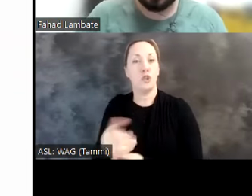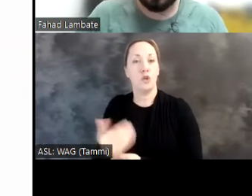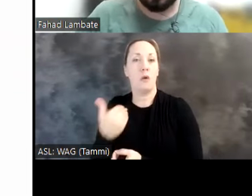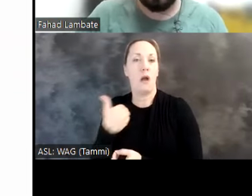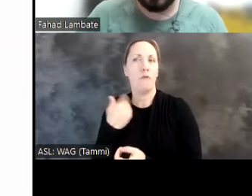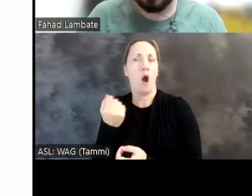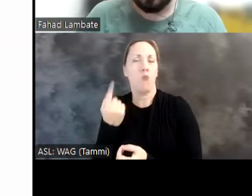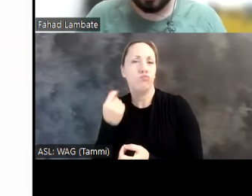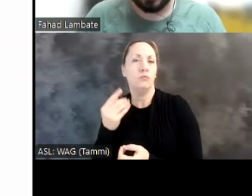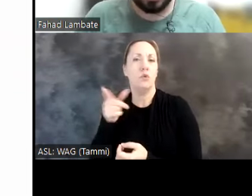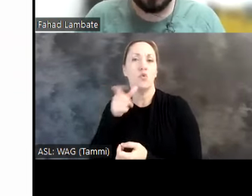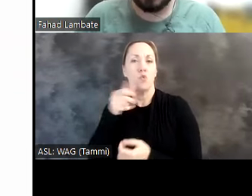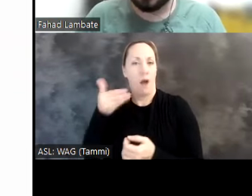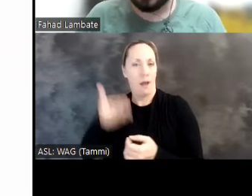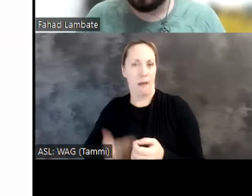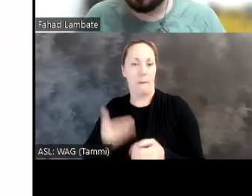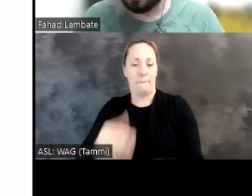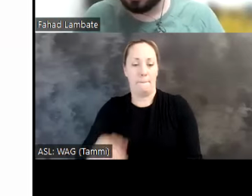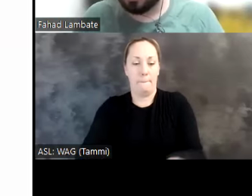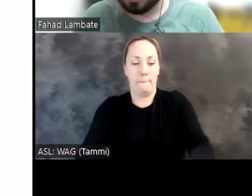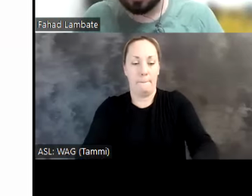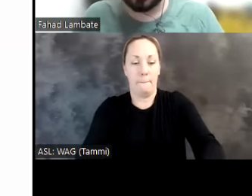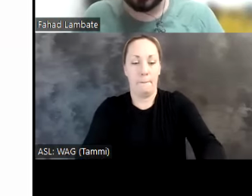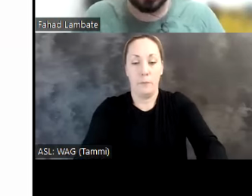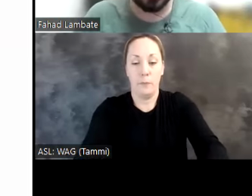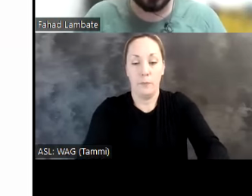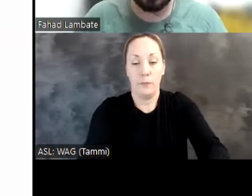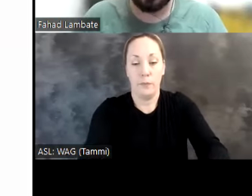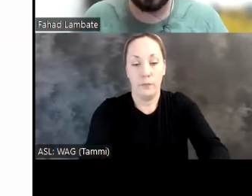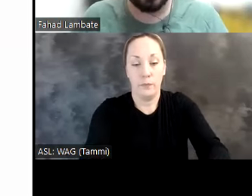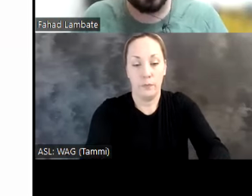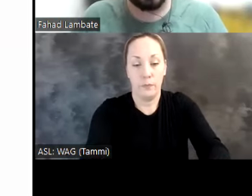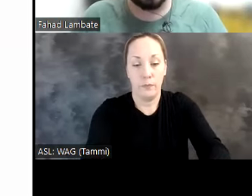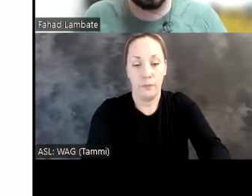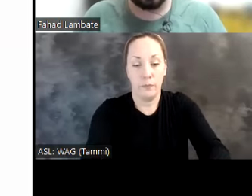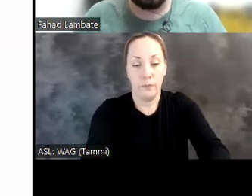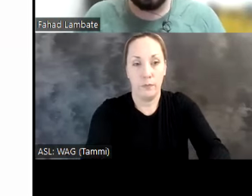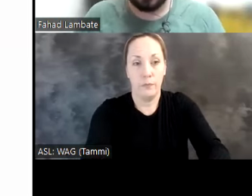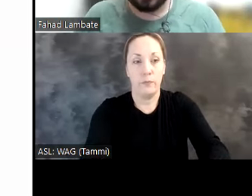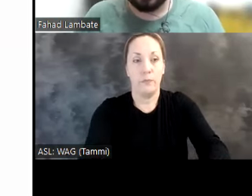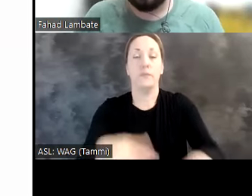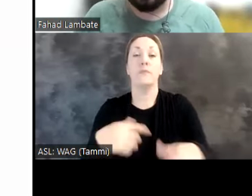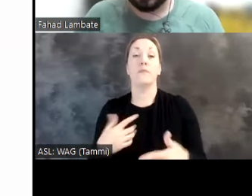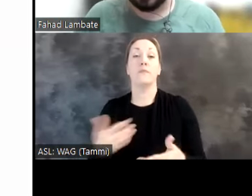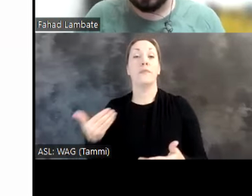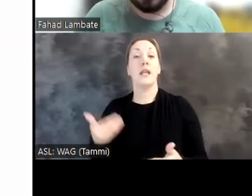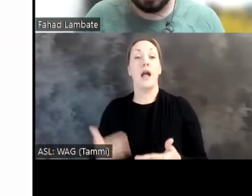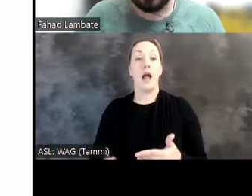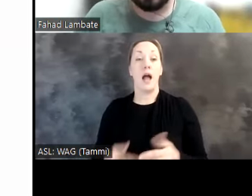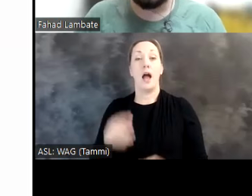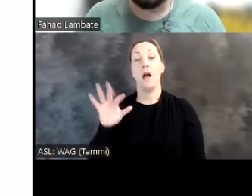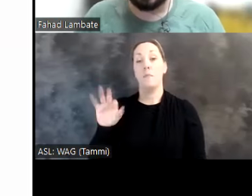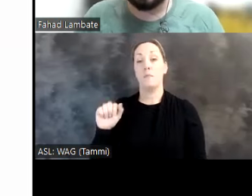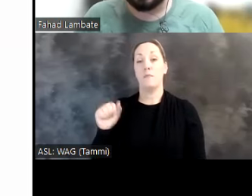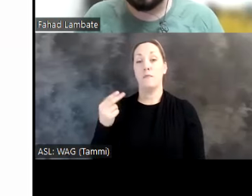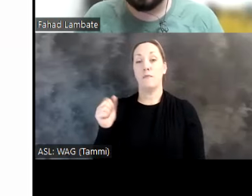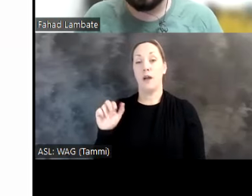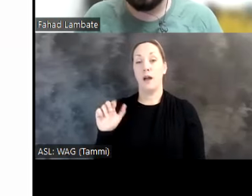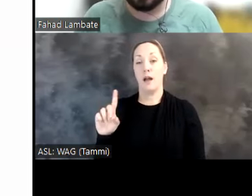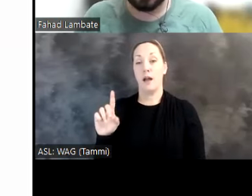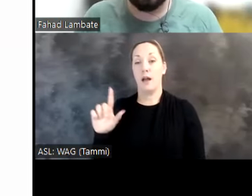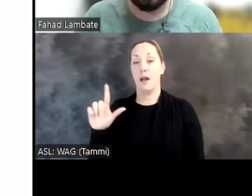about who I am and what our organization is about. So I'm Fahad Lambate and